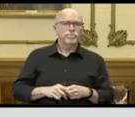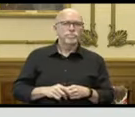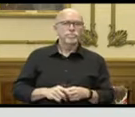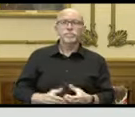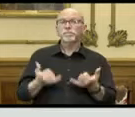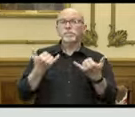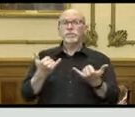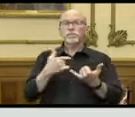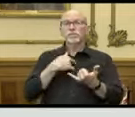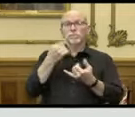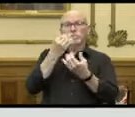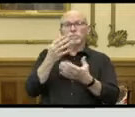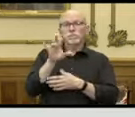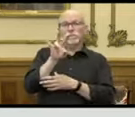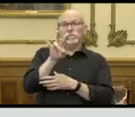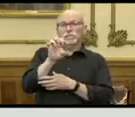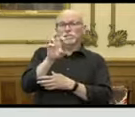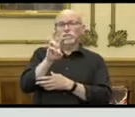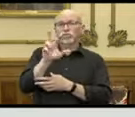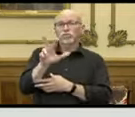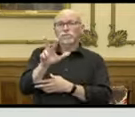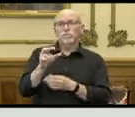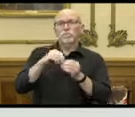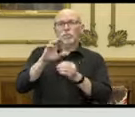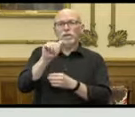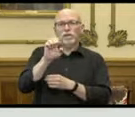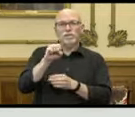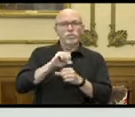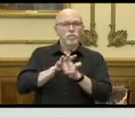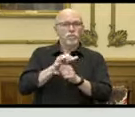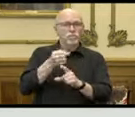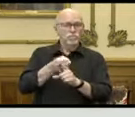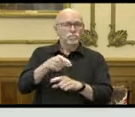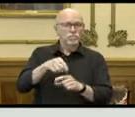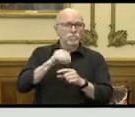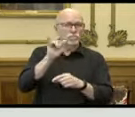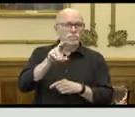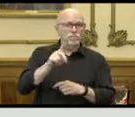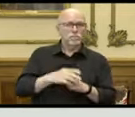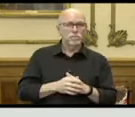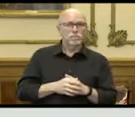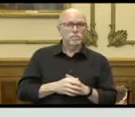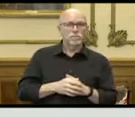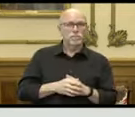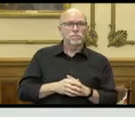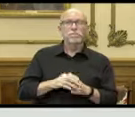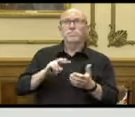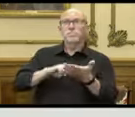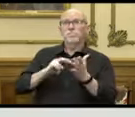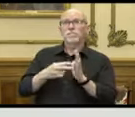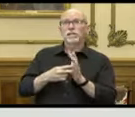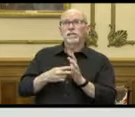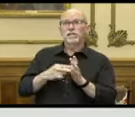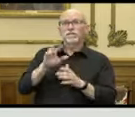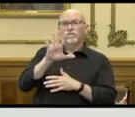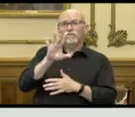Today, we reported 763 additional cases of COVID-19 in Indiana. That brings us to